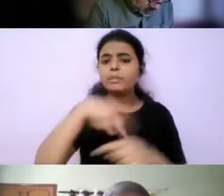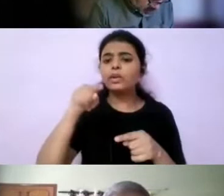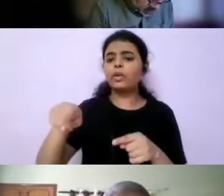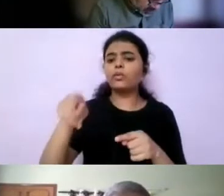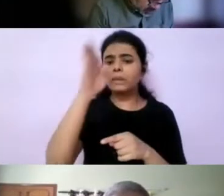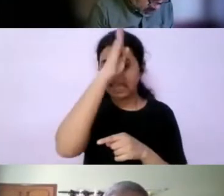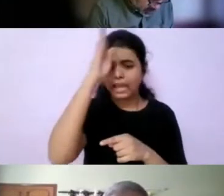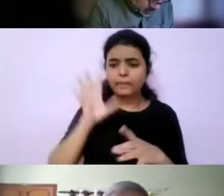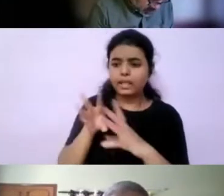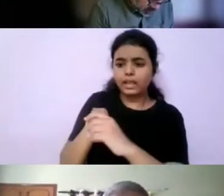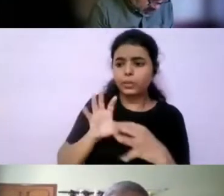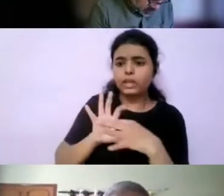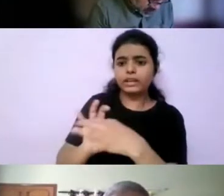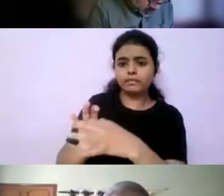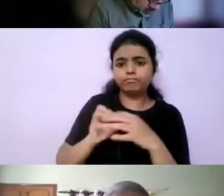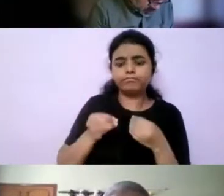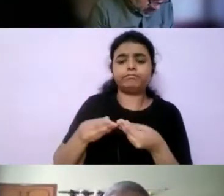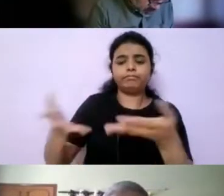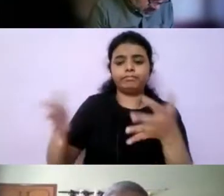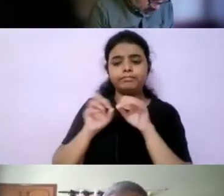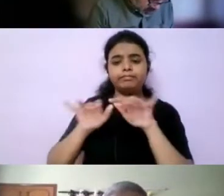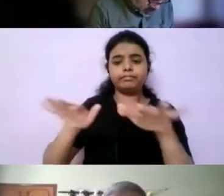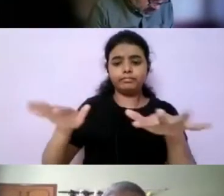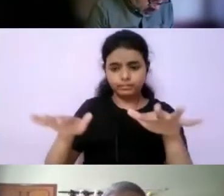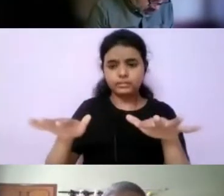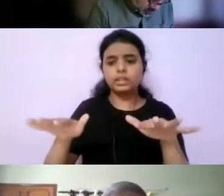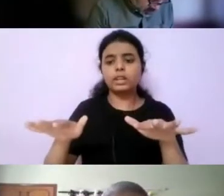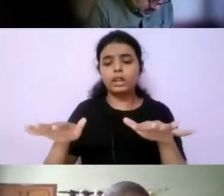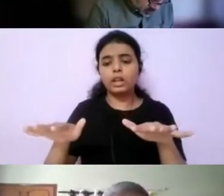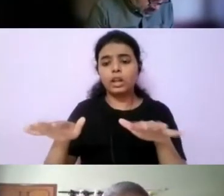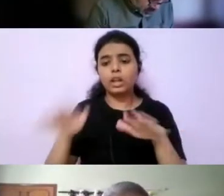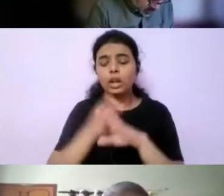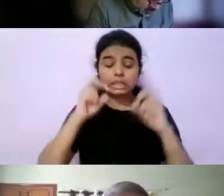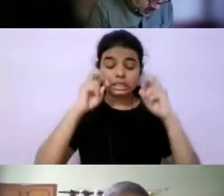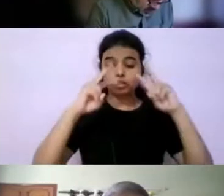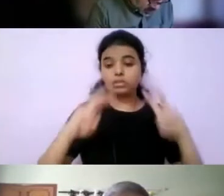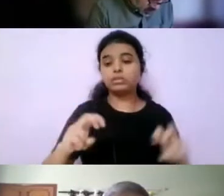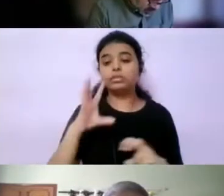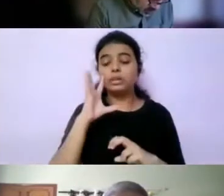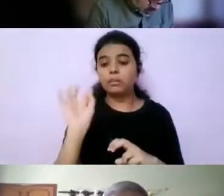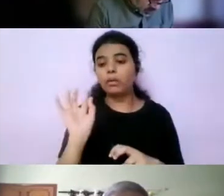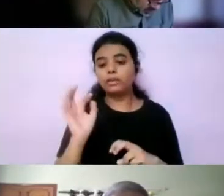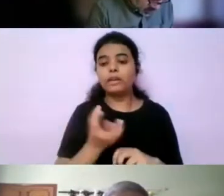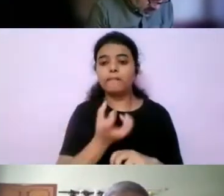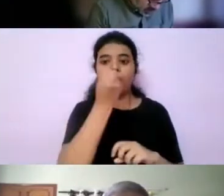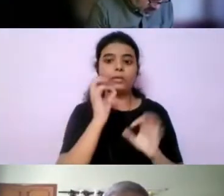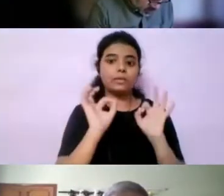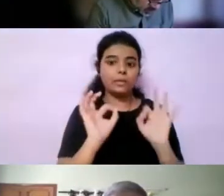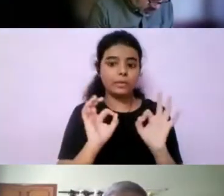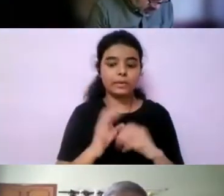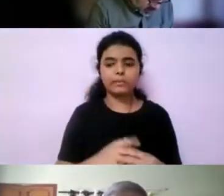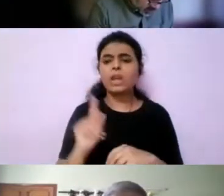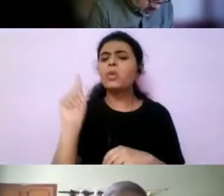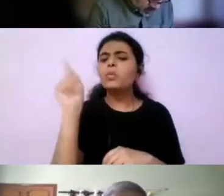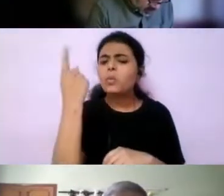academically, and we could have productive research in the field. But first, we need